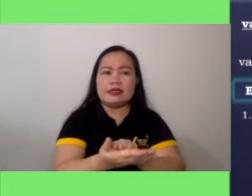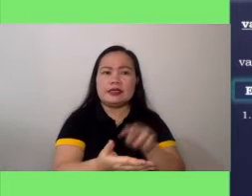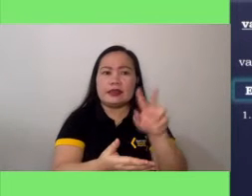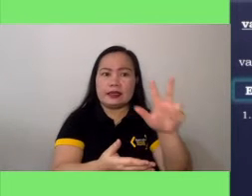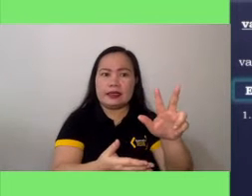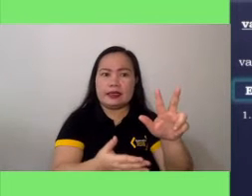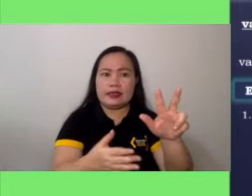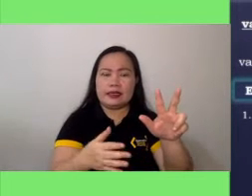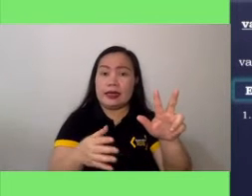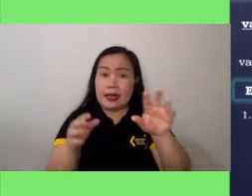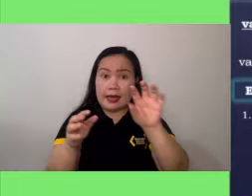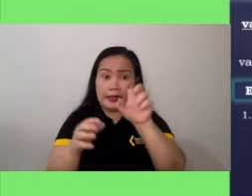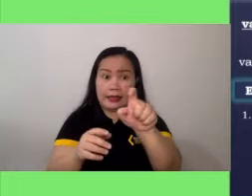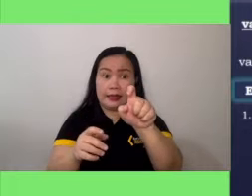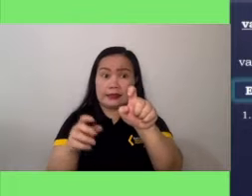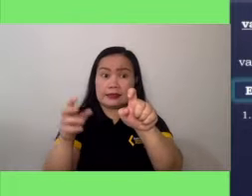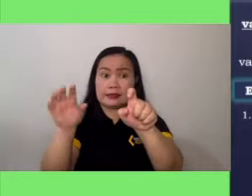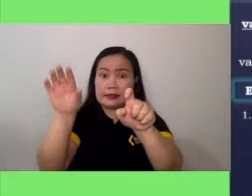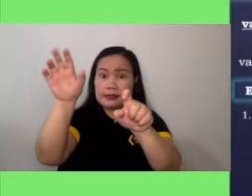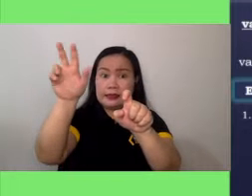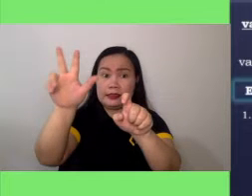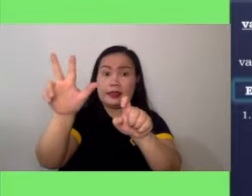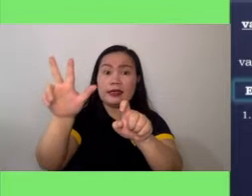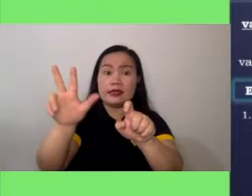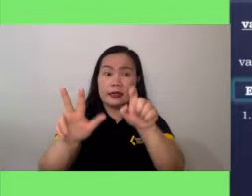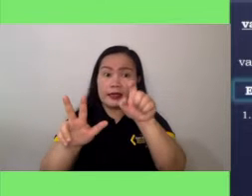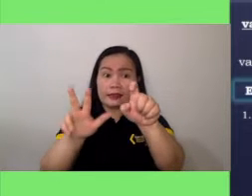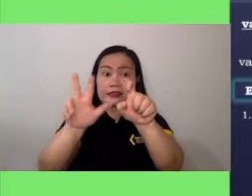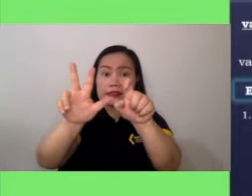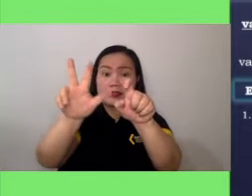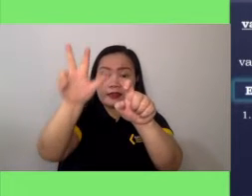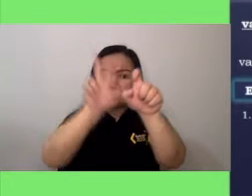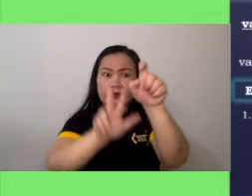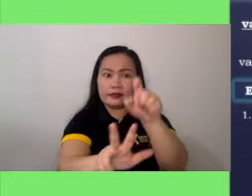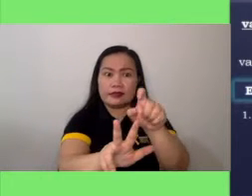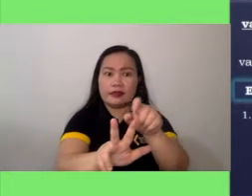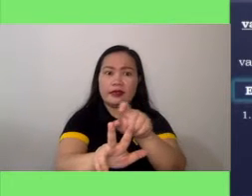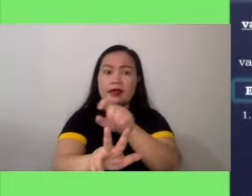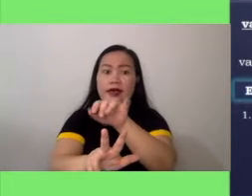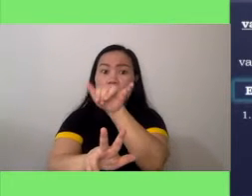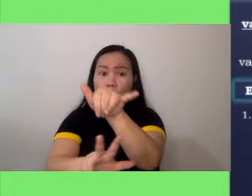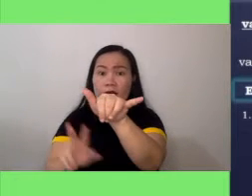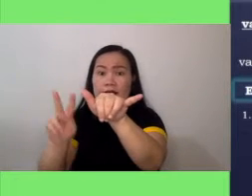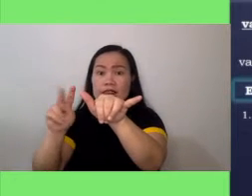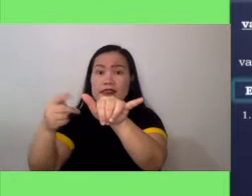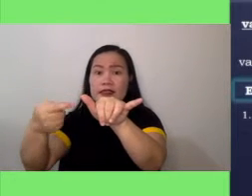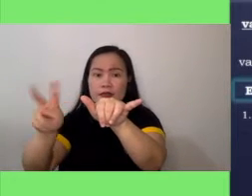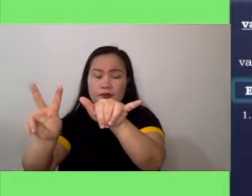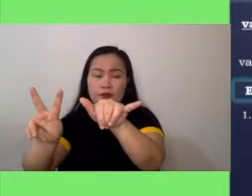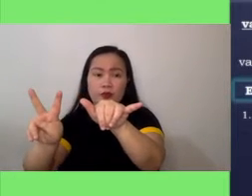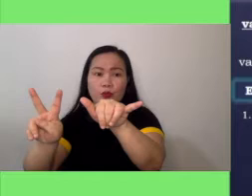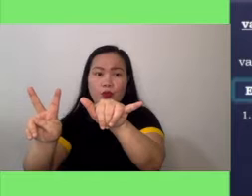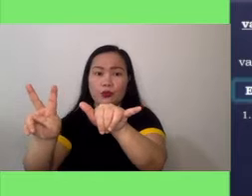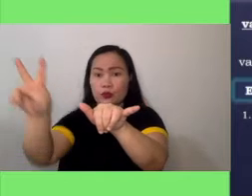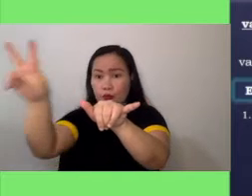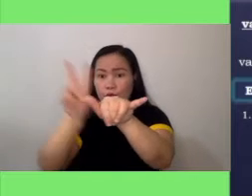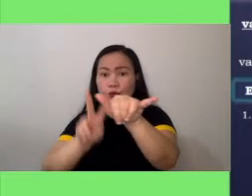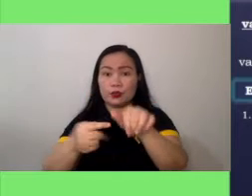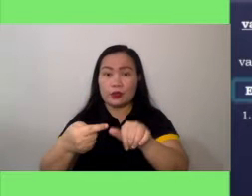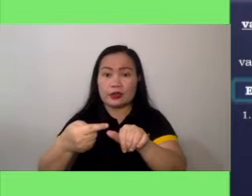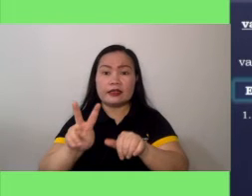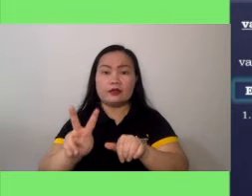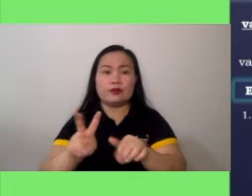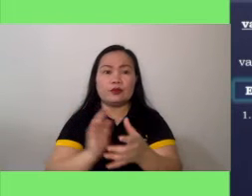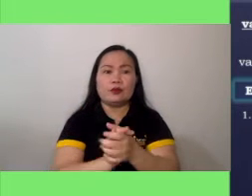then i-replace natin si x, i-replace natin si y. So, your x, ang given is 3. Your y is negative